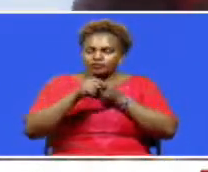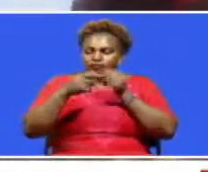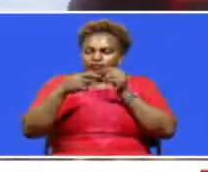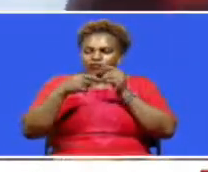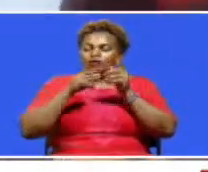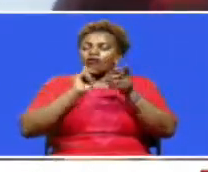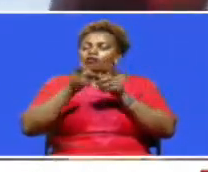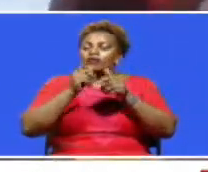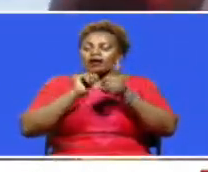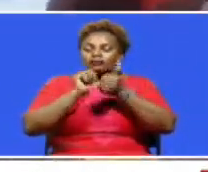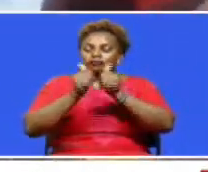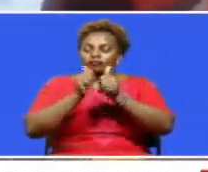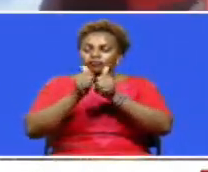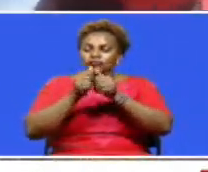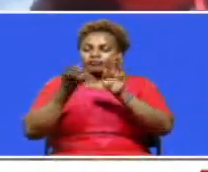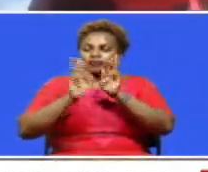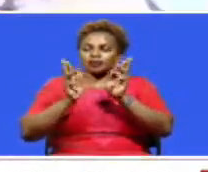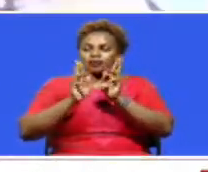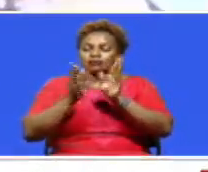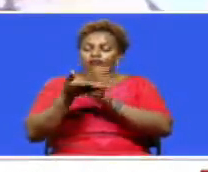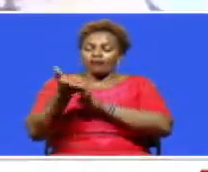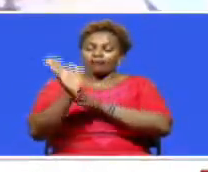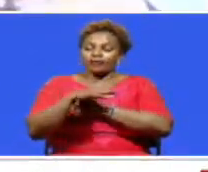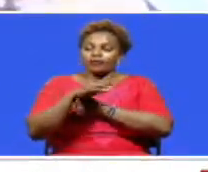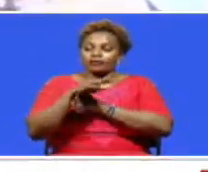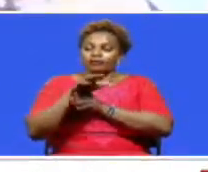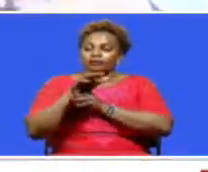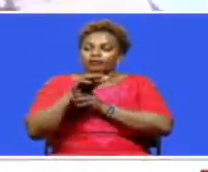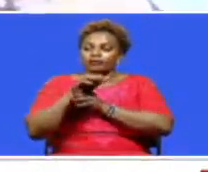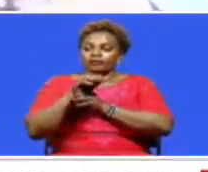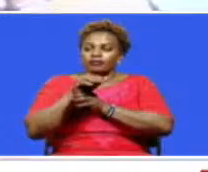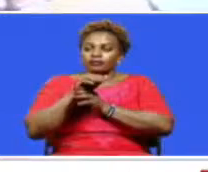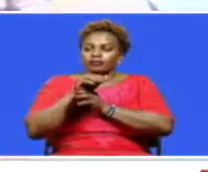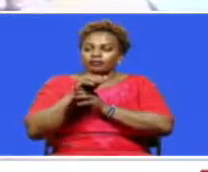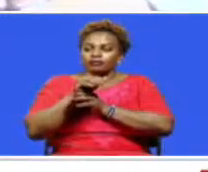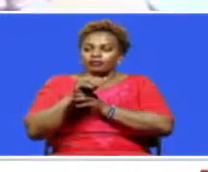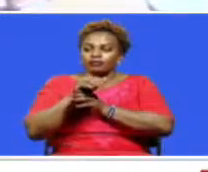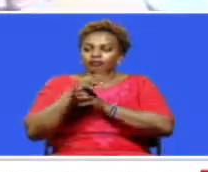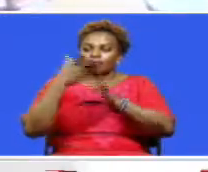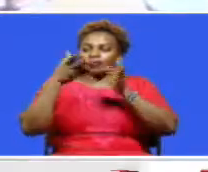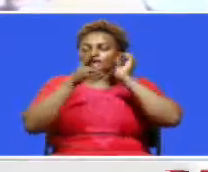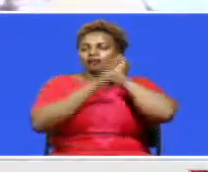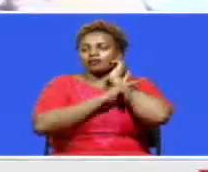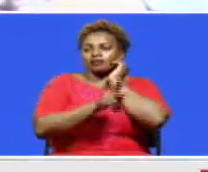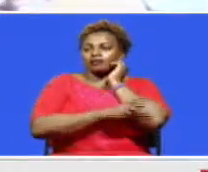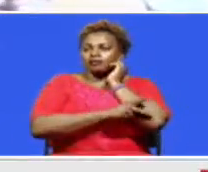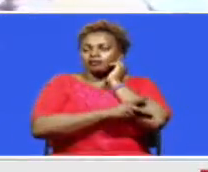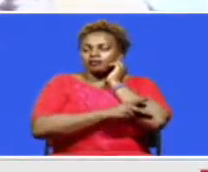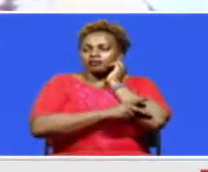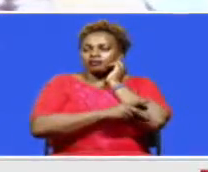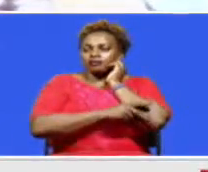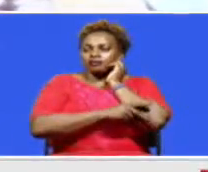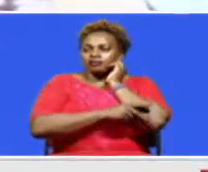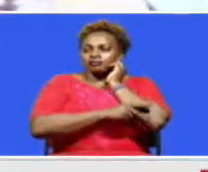her competitors to prepare for a comeback. Hata kule kwetu Kirinyaga,